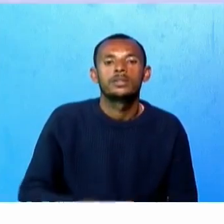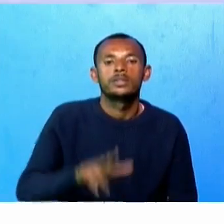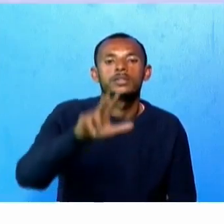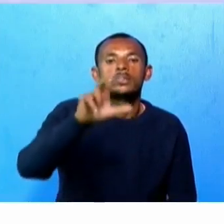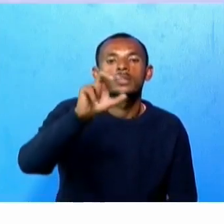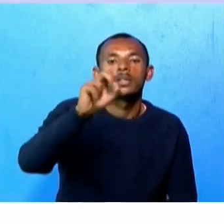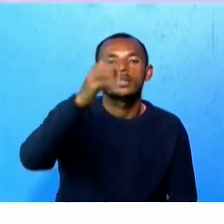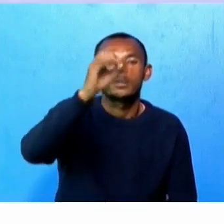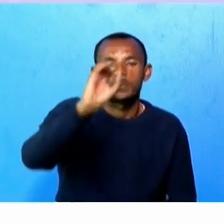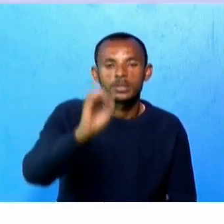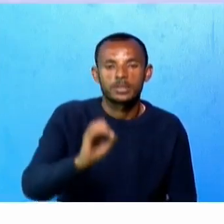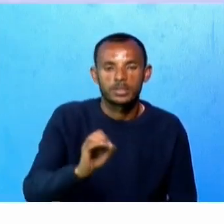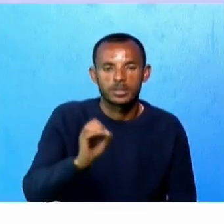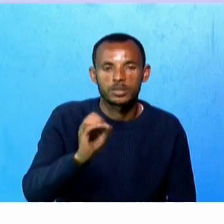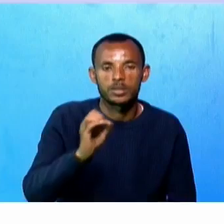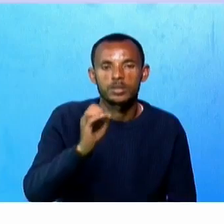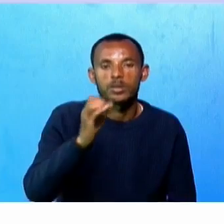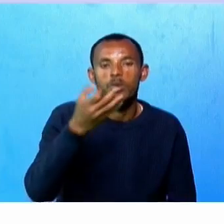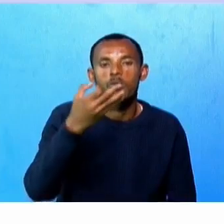30% off.